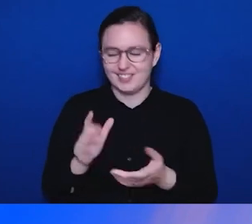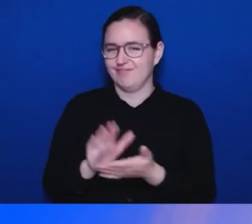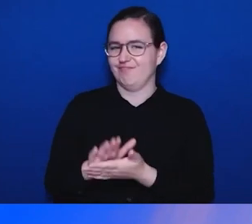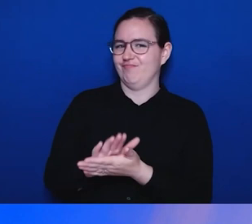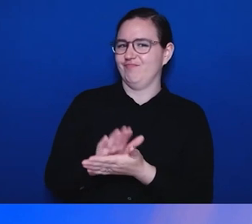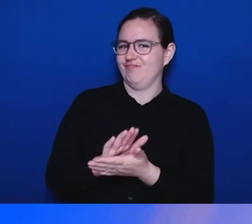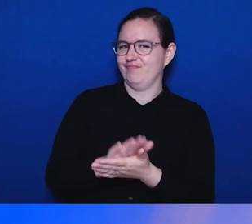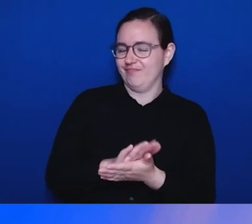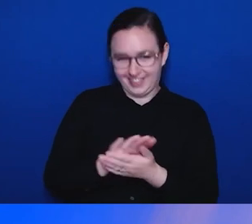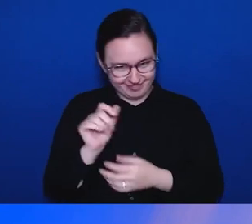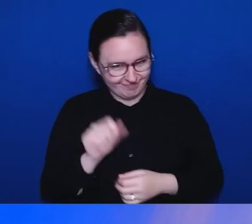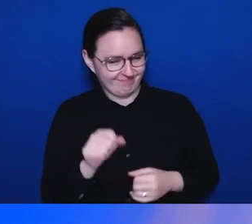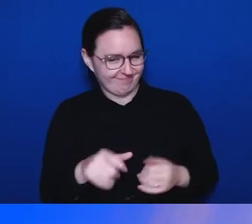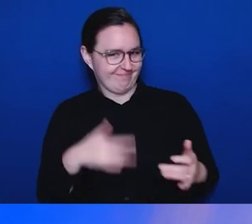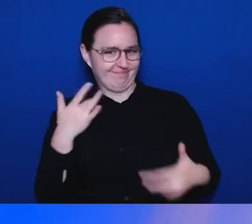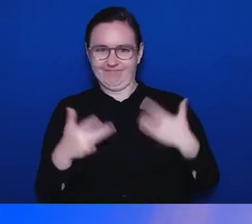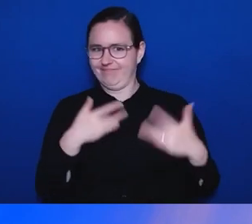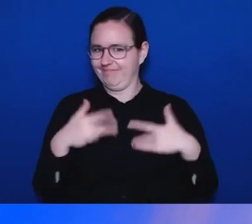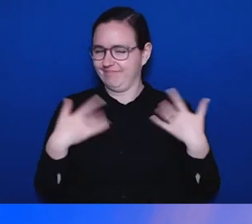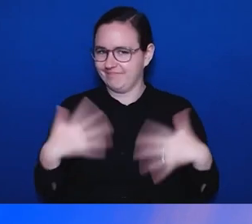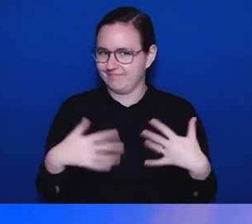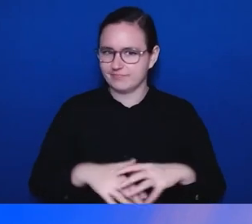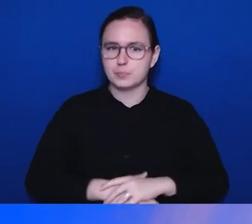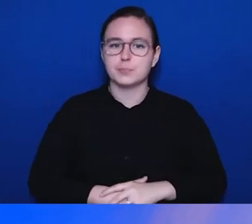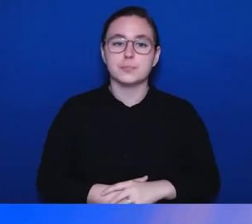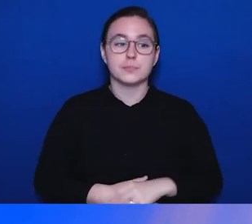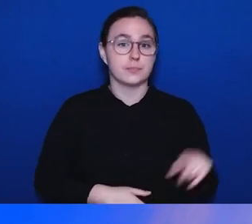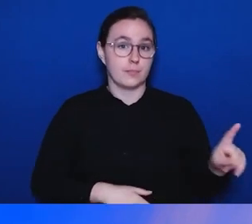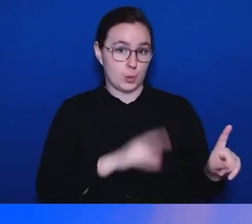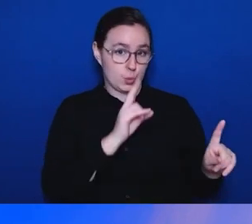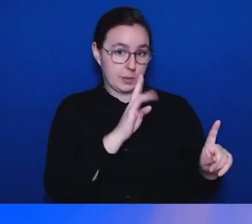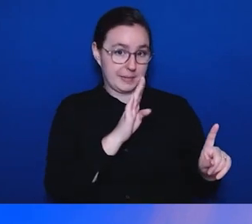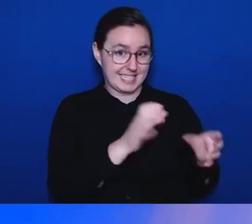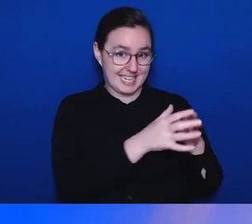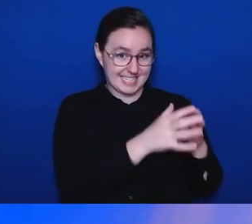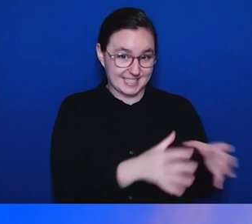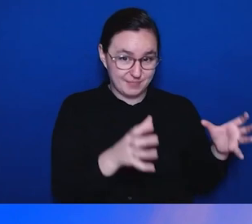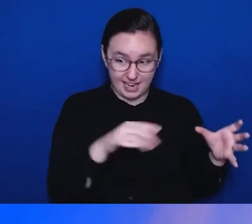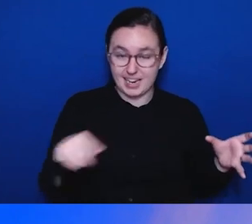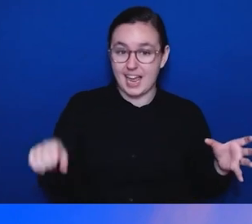50 years. Taken together with very exciting news.